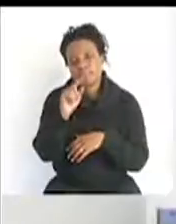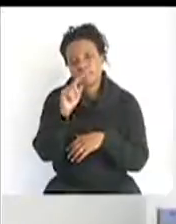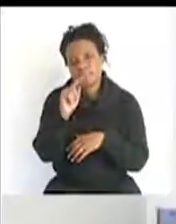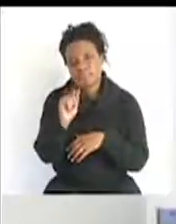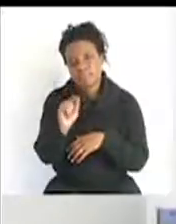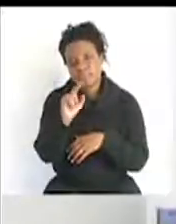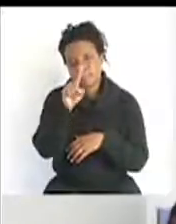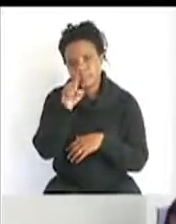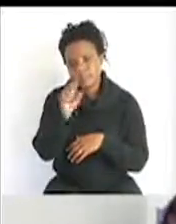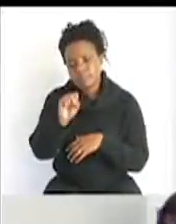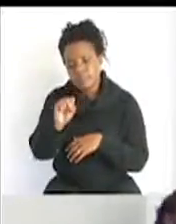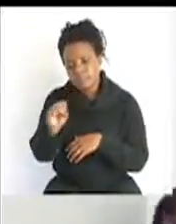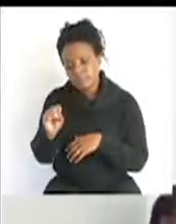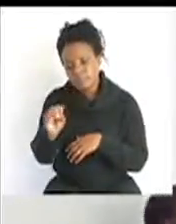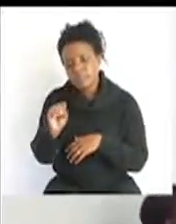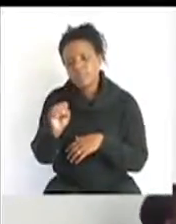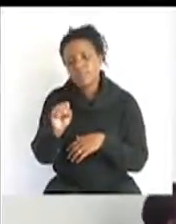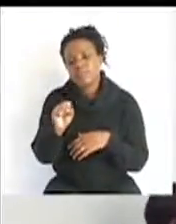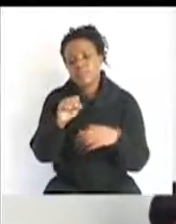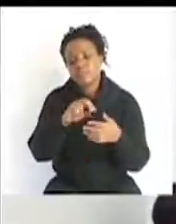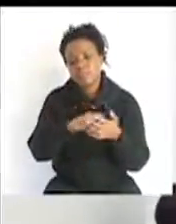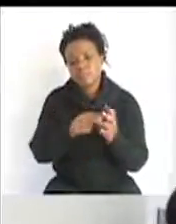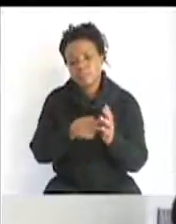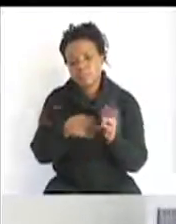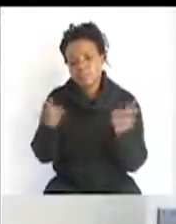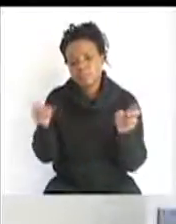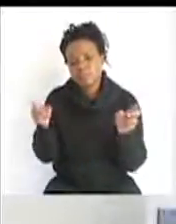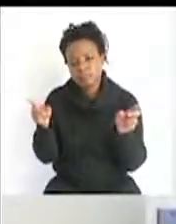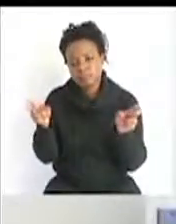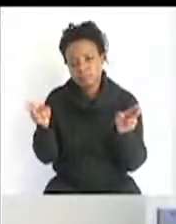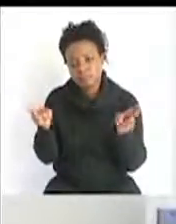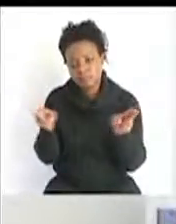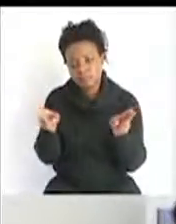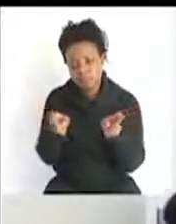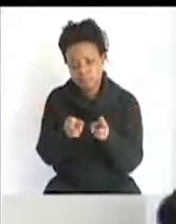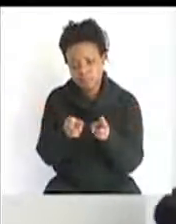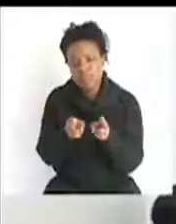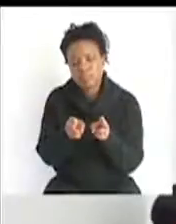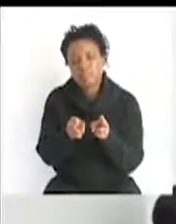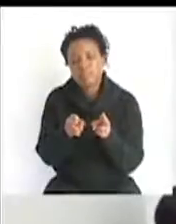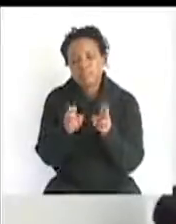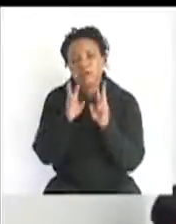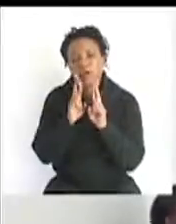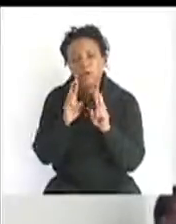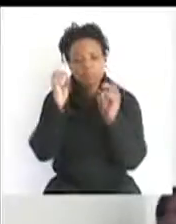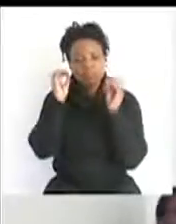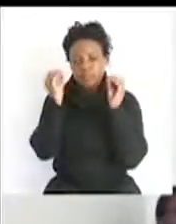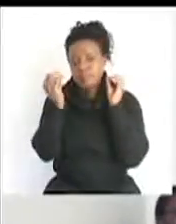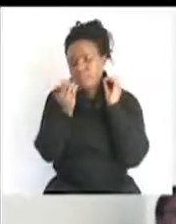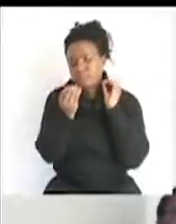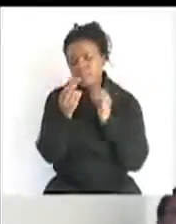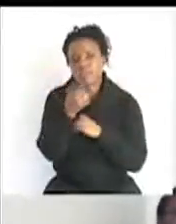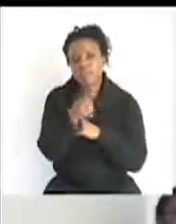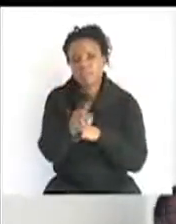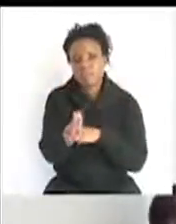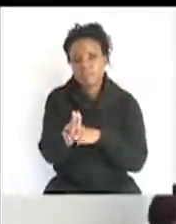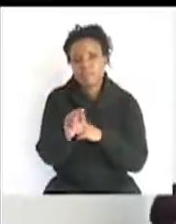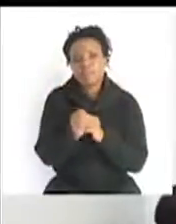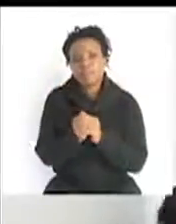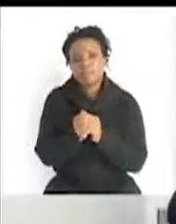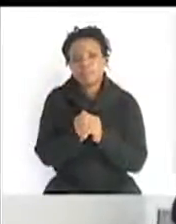smaller. Chanel, can you see the difference? I hope you're not going to confuse these two. It without